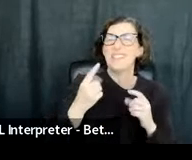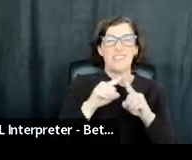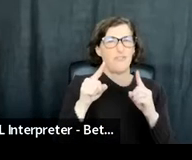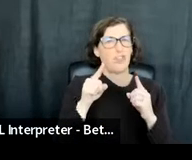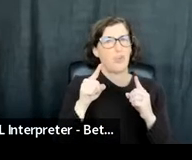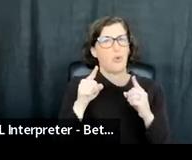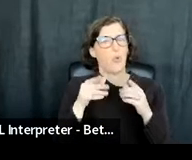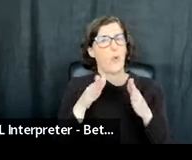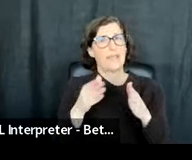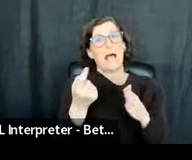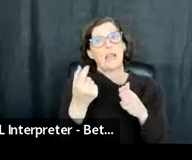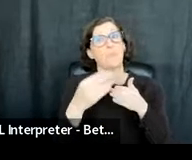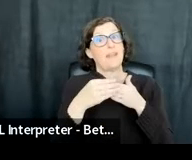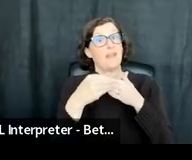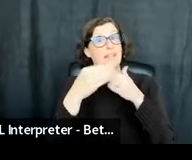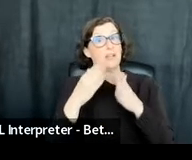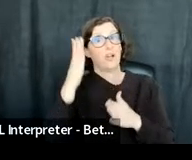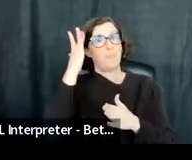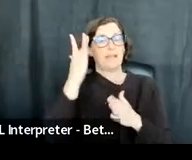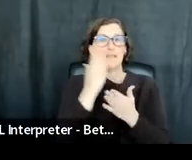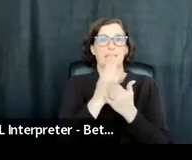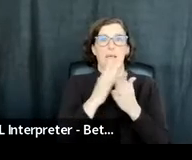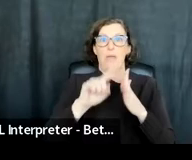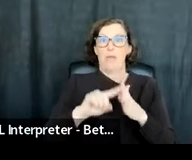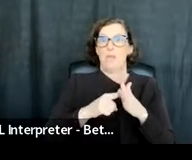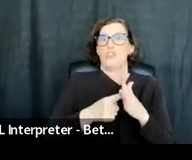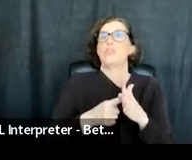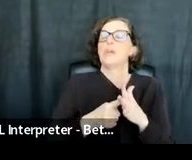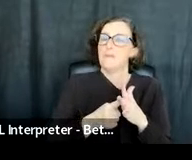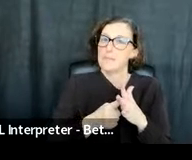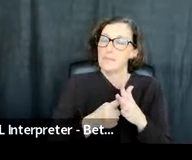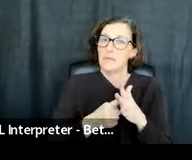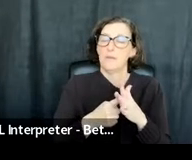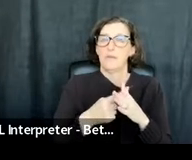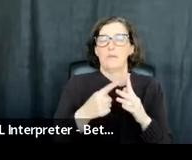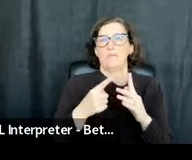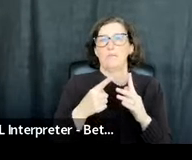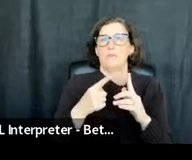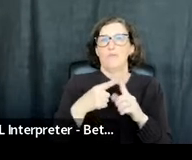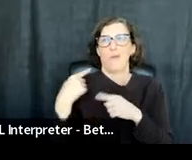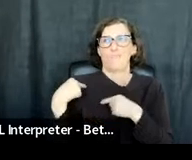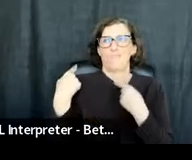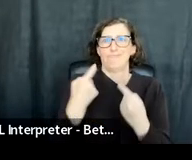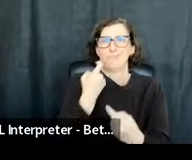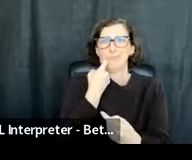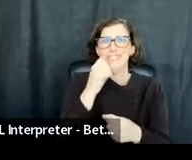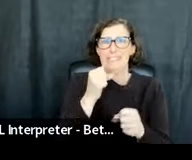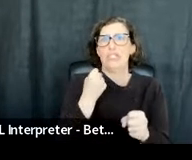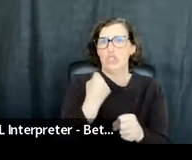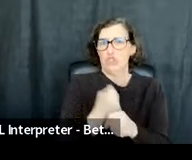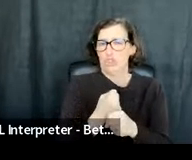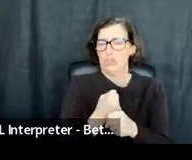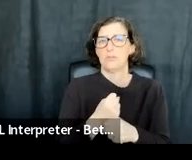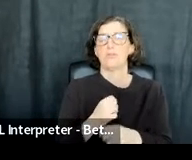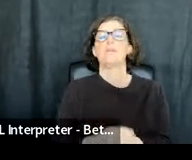been a bit of a leader because of some initiatives that have come down over the last number of years.